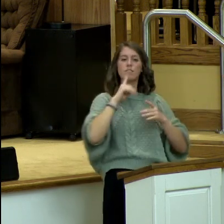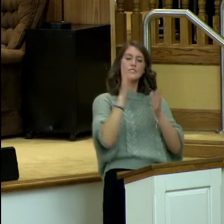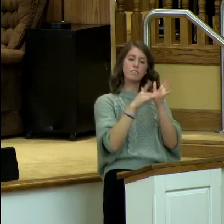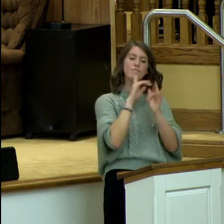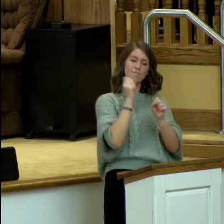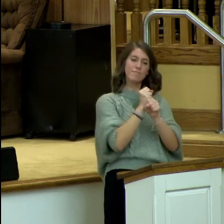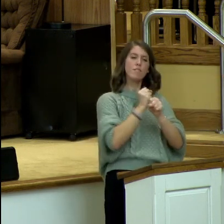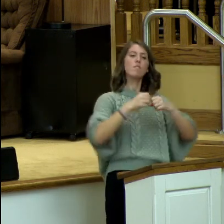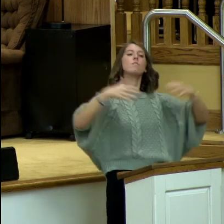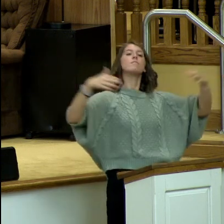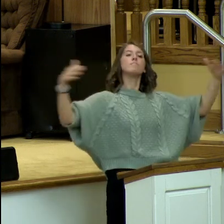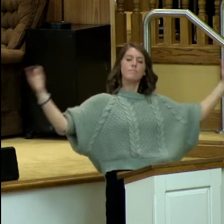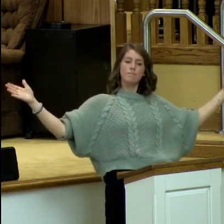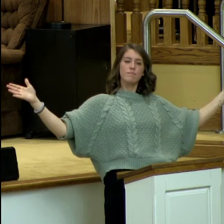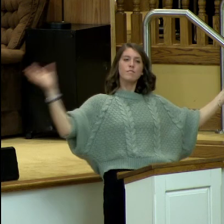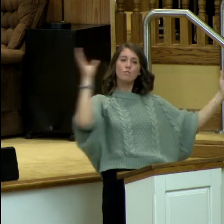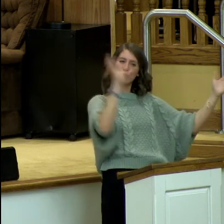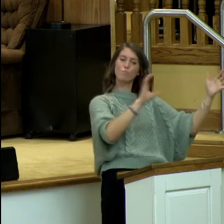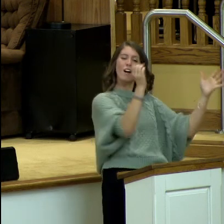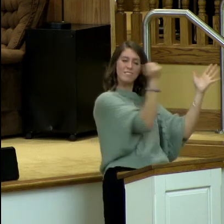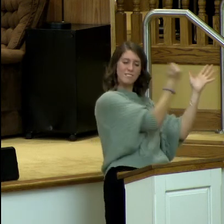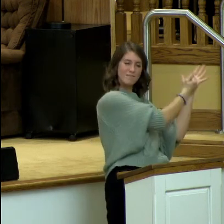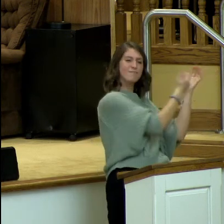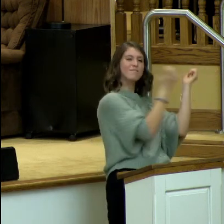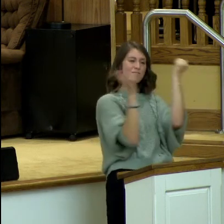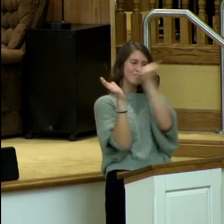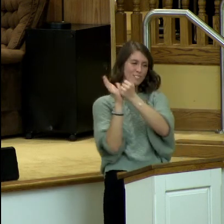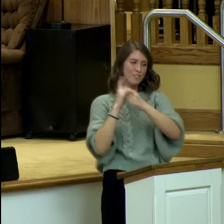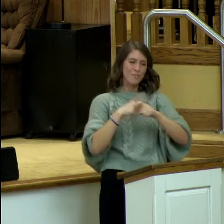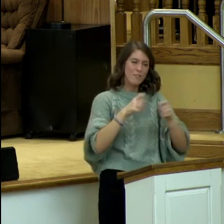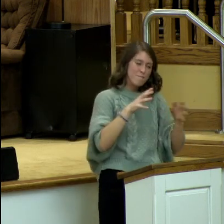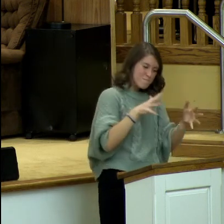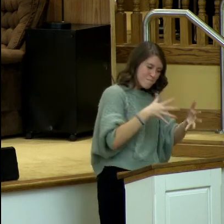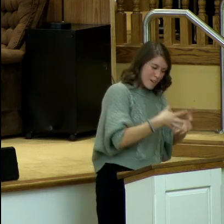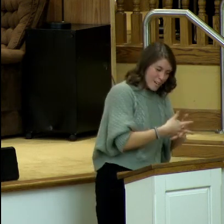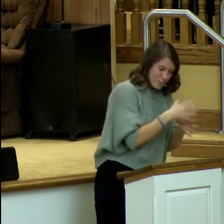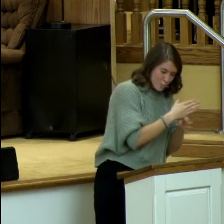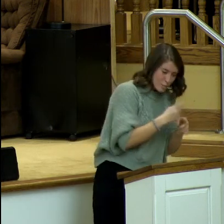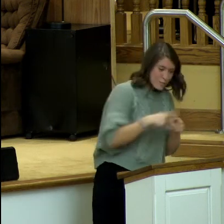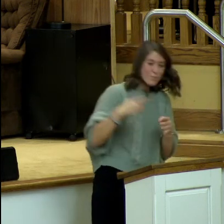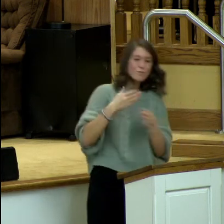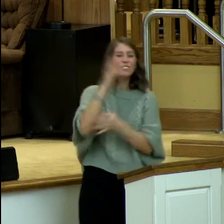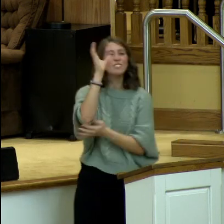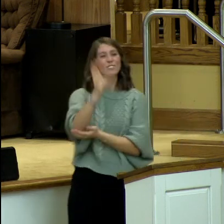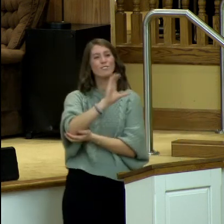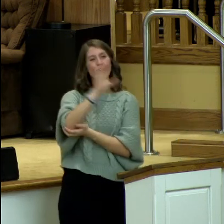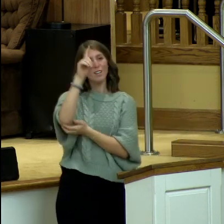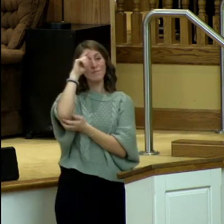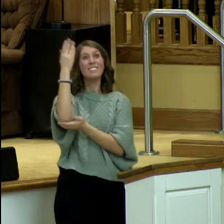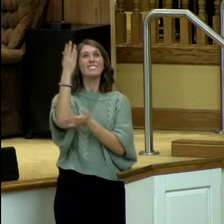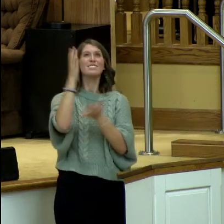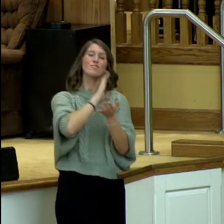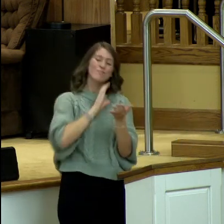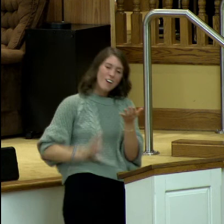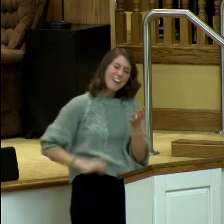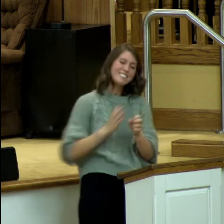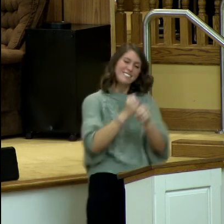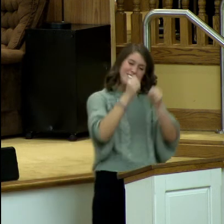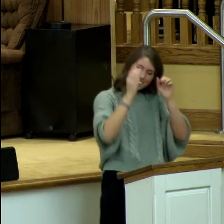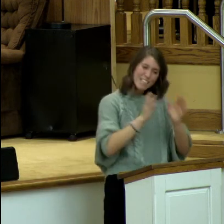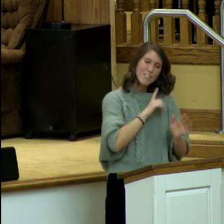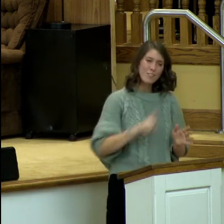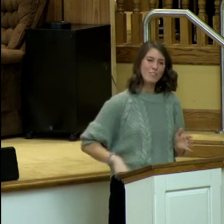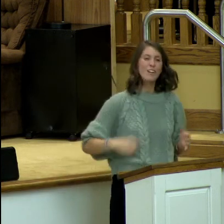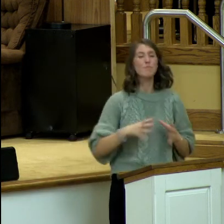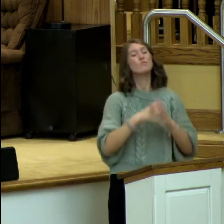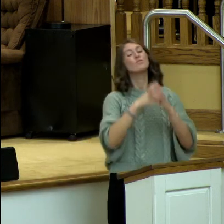cross. It went from a wooden manger to a wooden cross because He was Christ, Savior, and Lord. Boy, I'm so glad when you